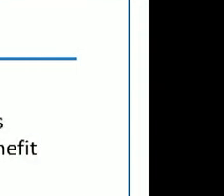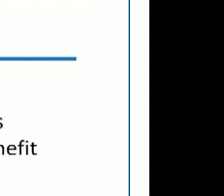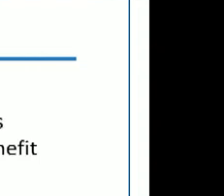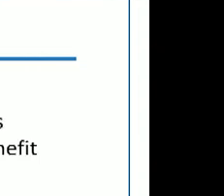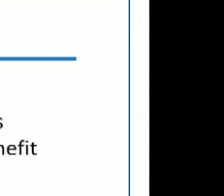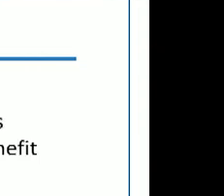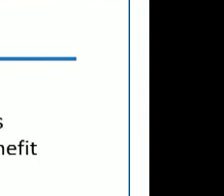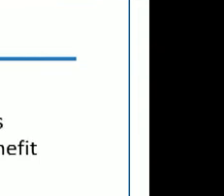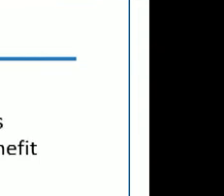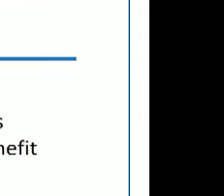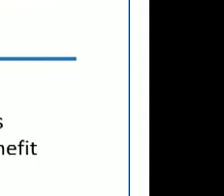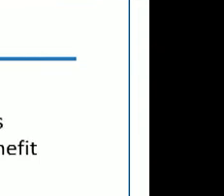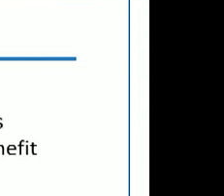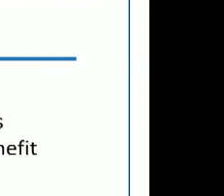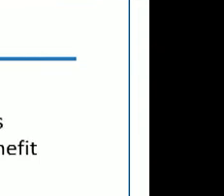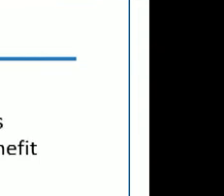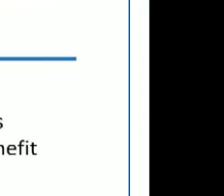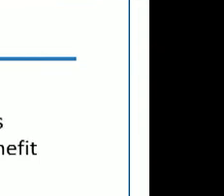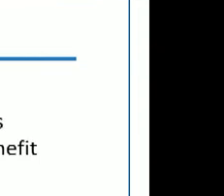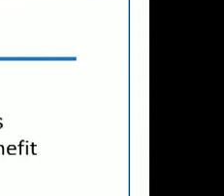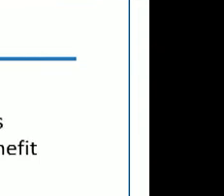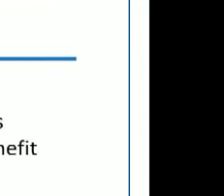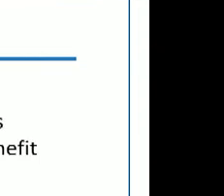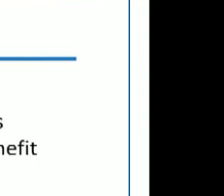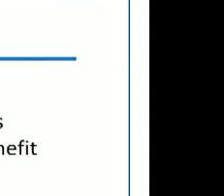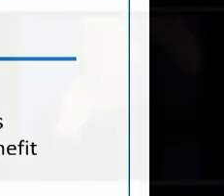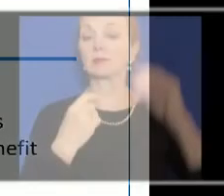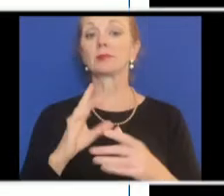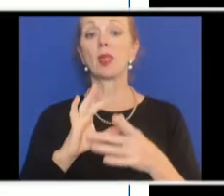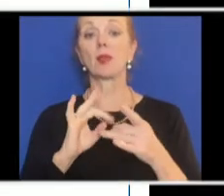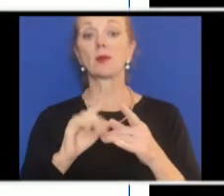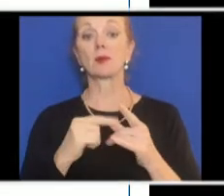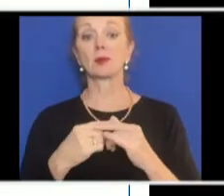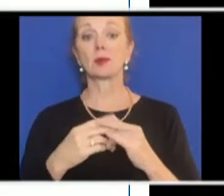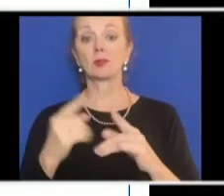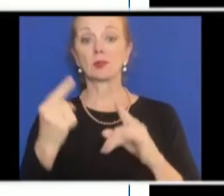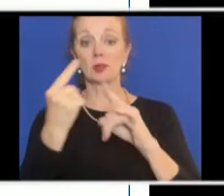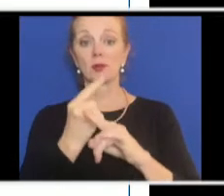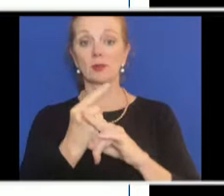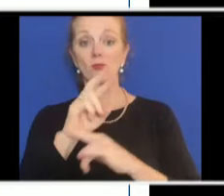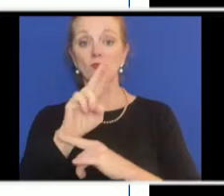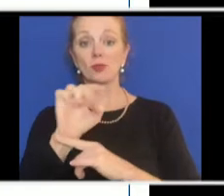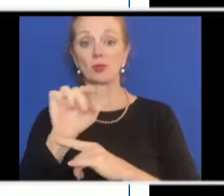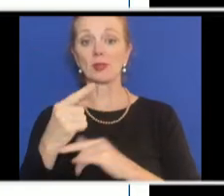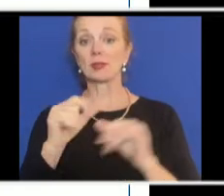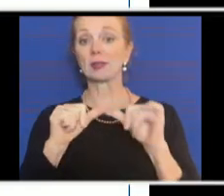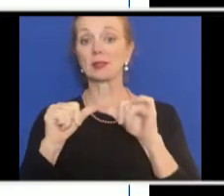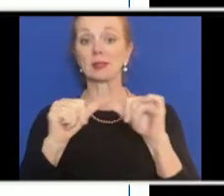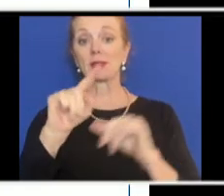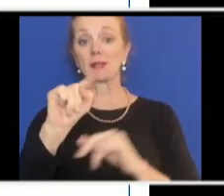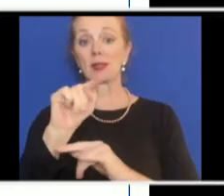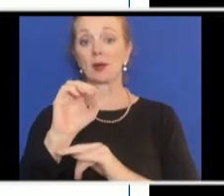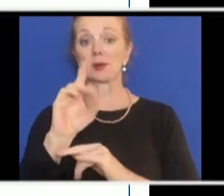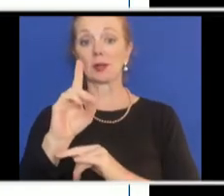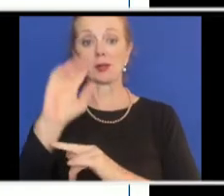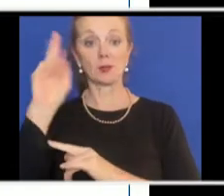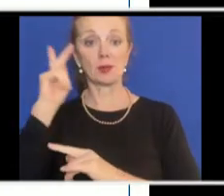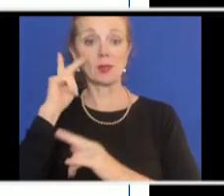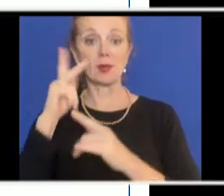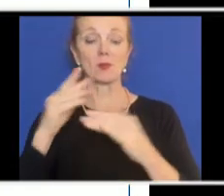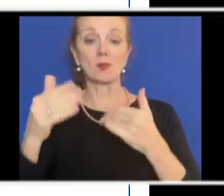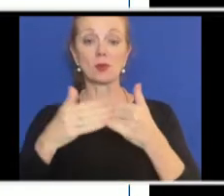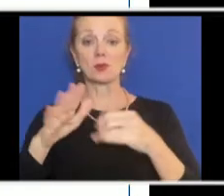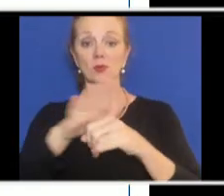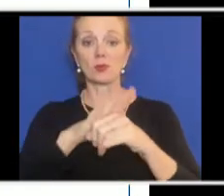as Dave mentioned we do have a rationale that we believe you can support to justify rezoning it is consistent with Cod principles and the proximity requirements